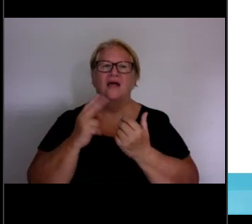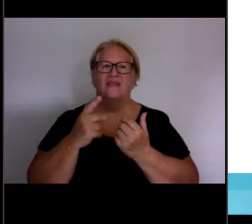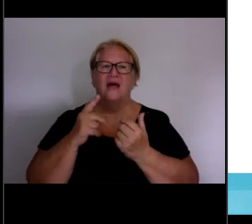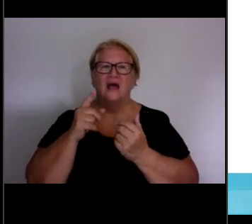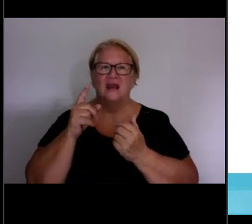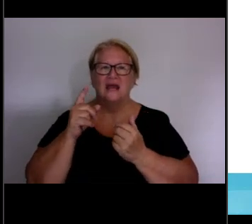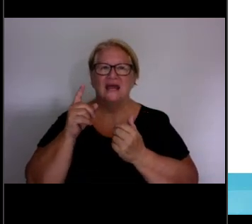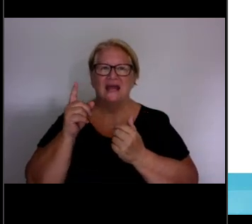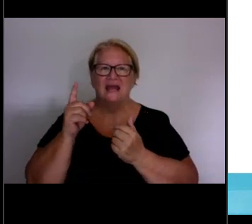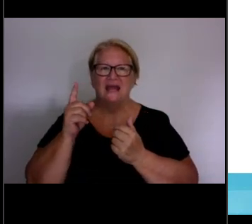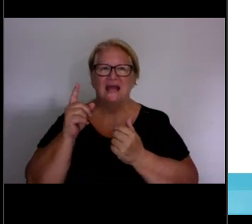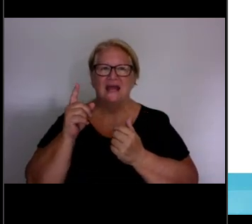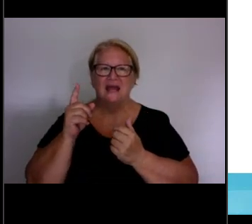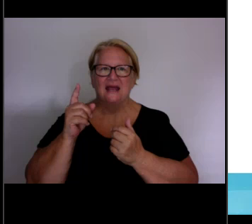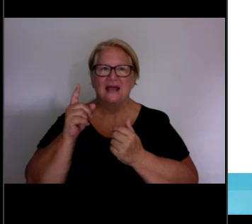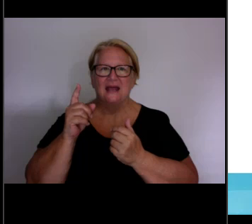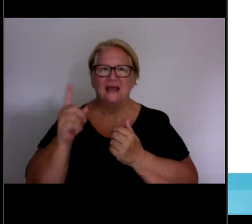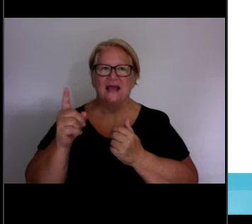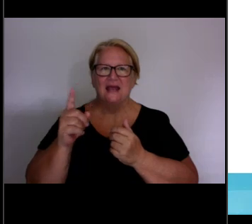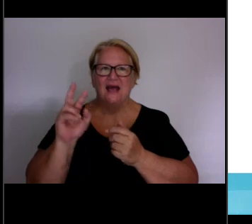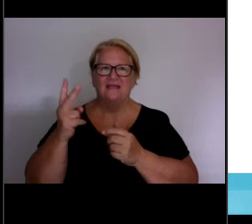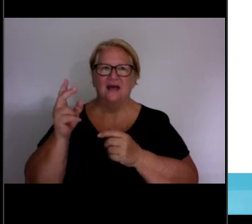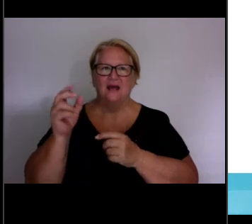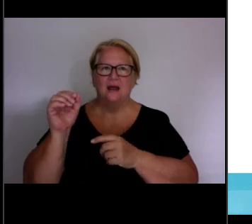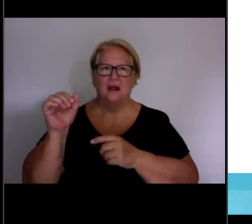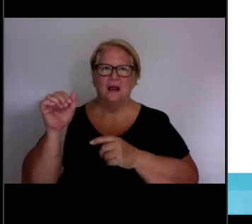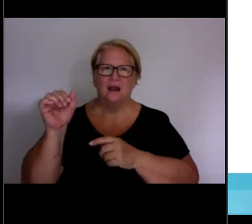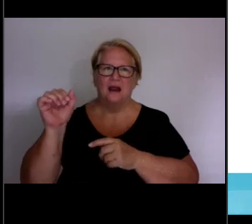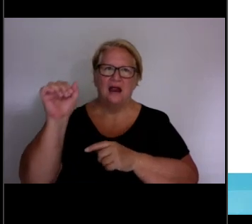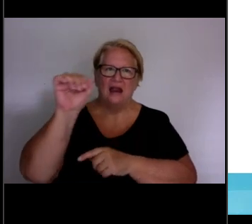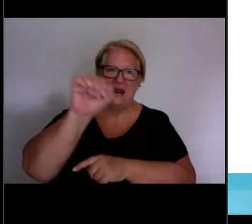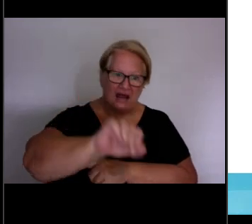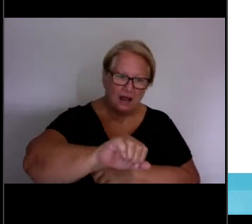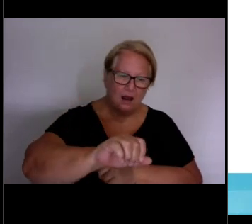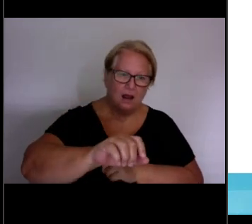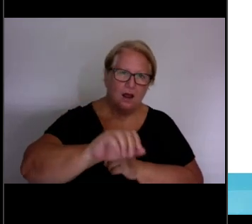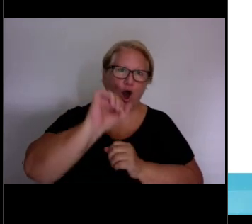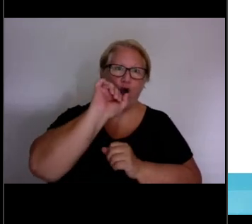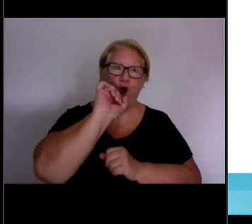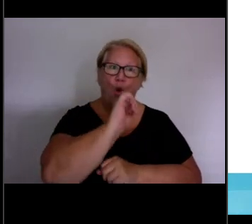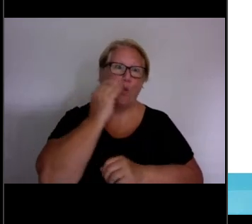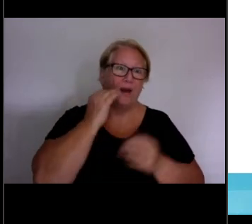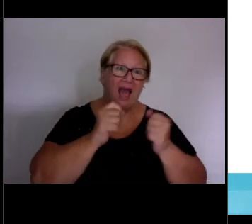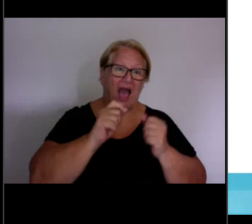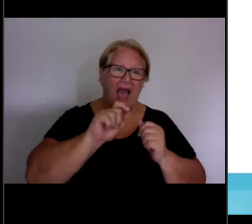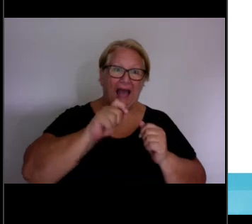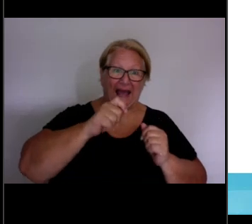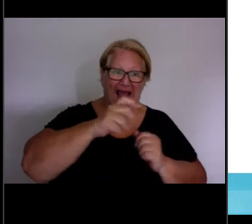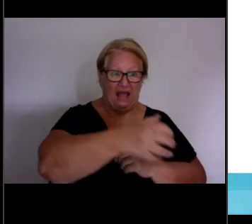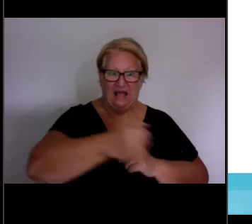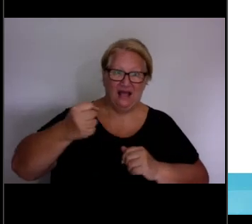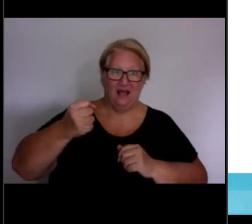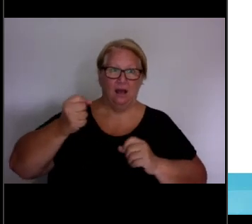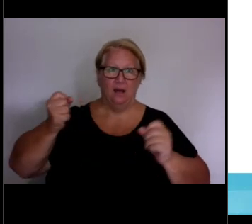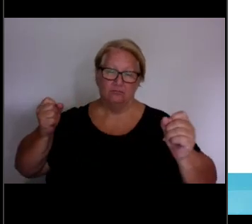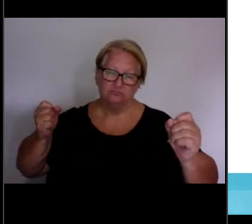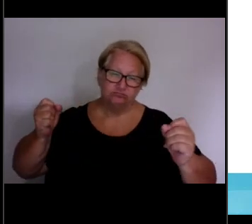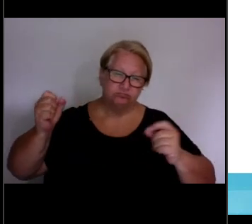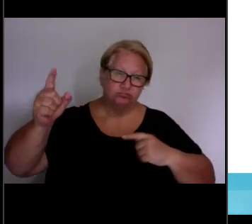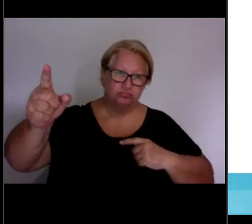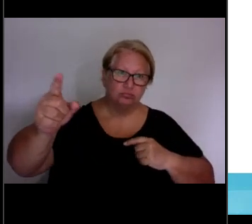culminated in him leaning across, grabbing the keys out of the ignition of her car and throwing them some distance